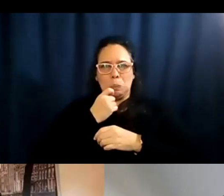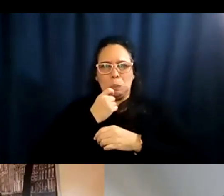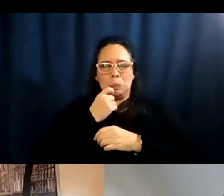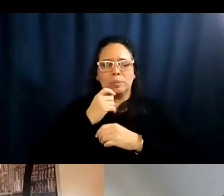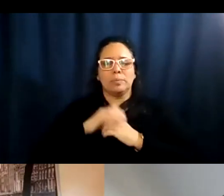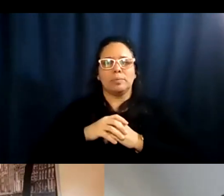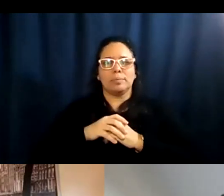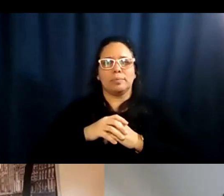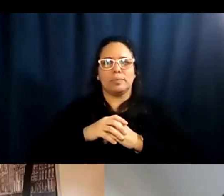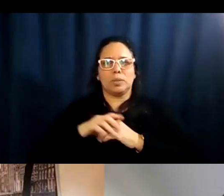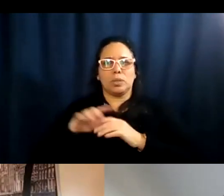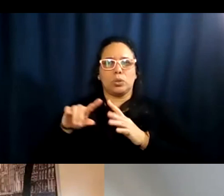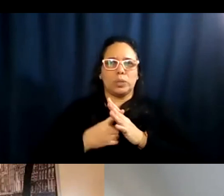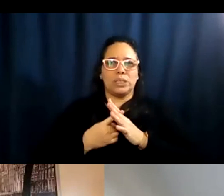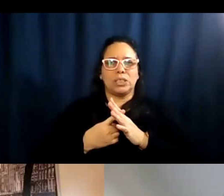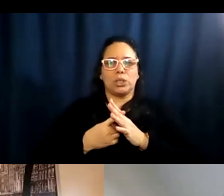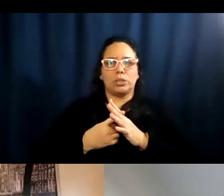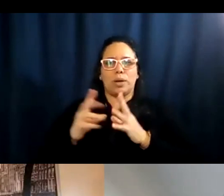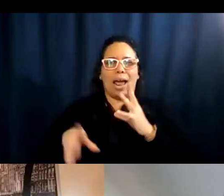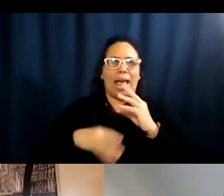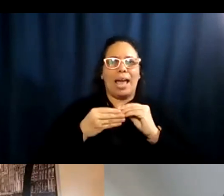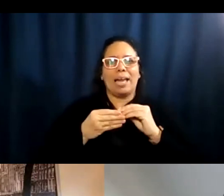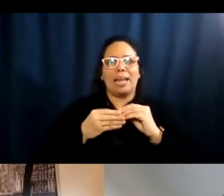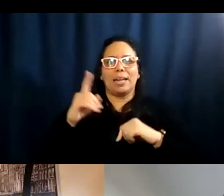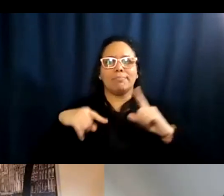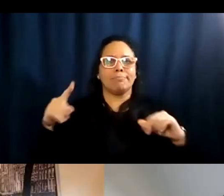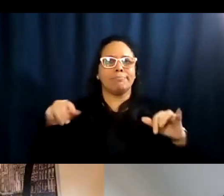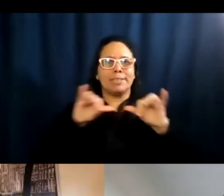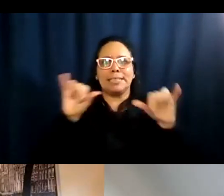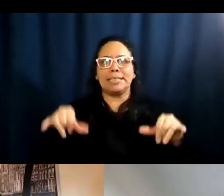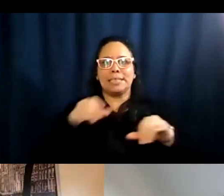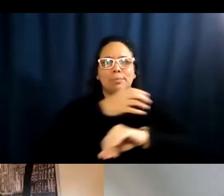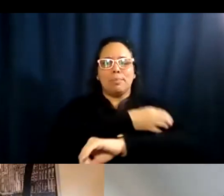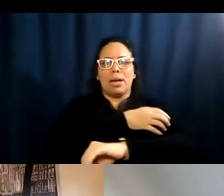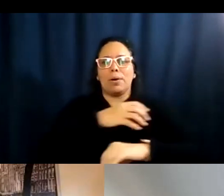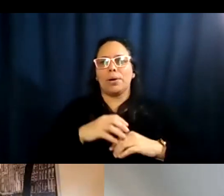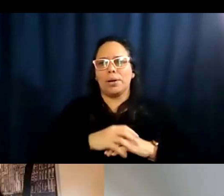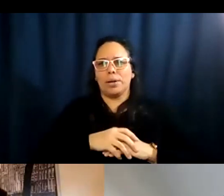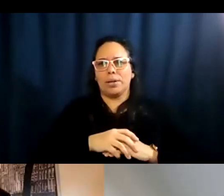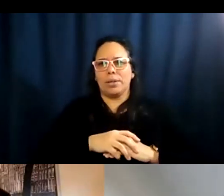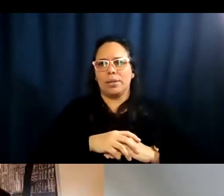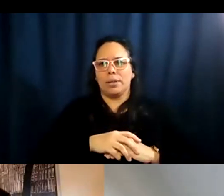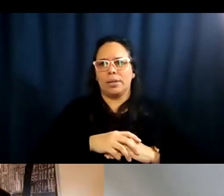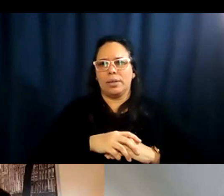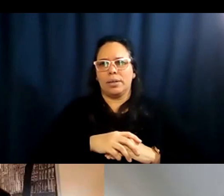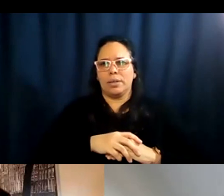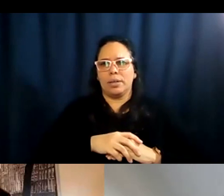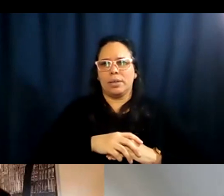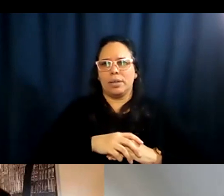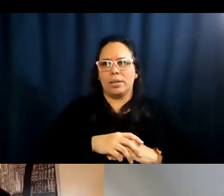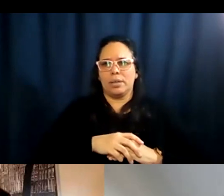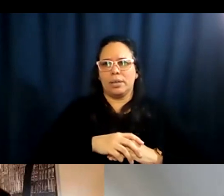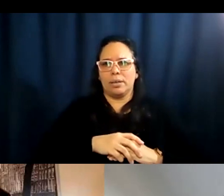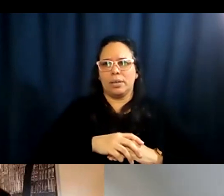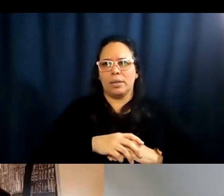when we start to weave in, you know, all these systems of power, it still kind of ended couple of